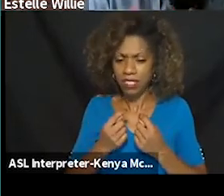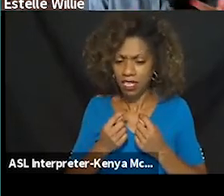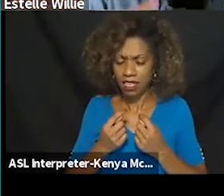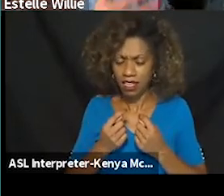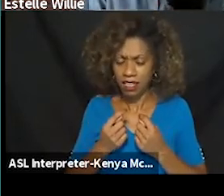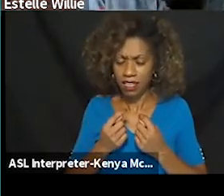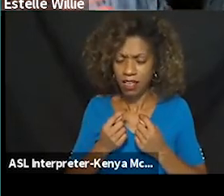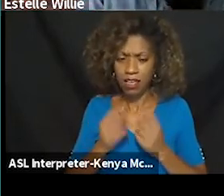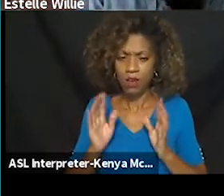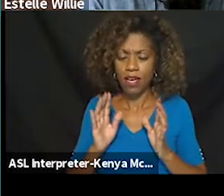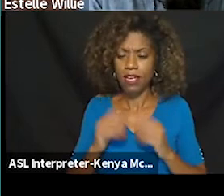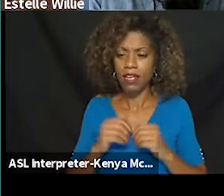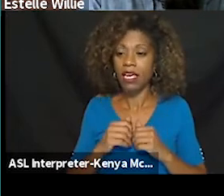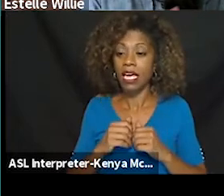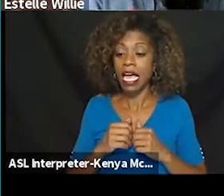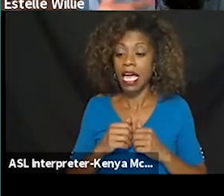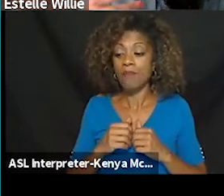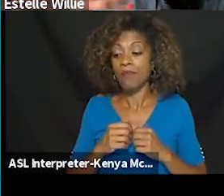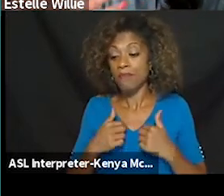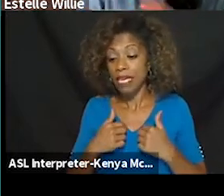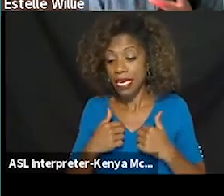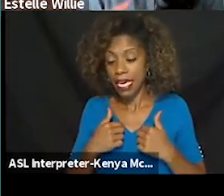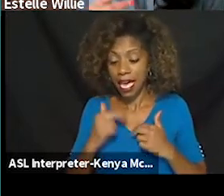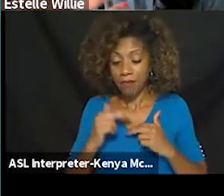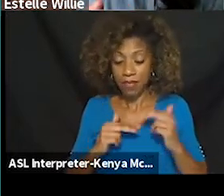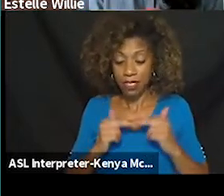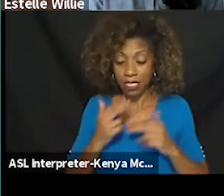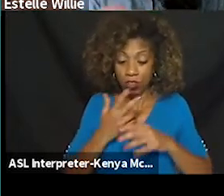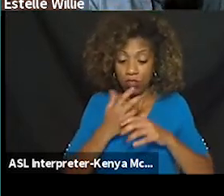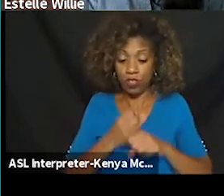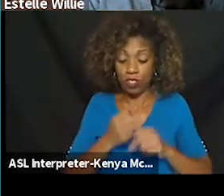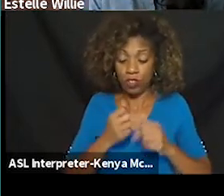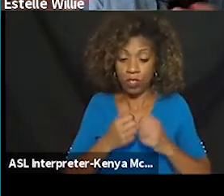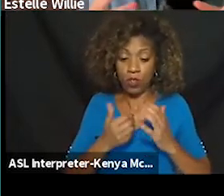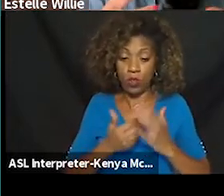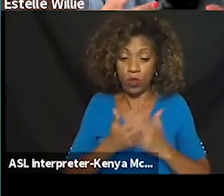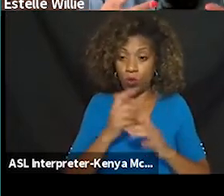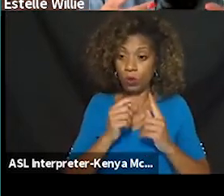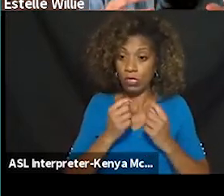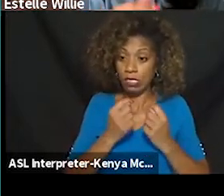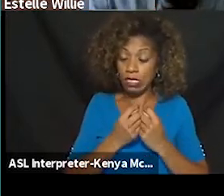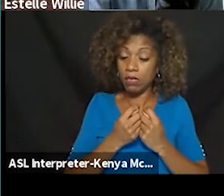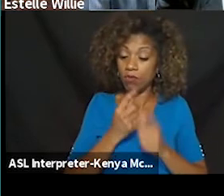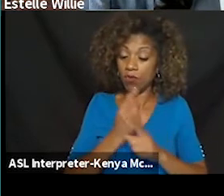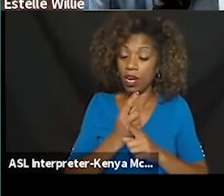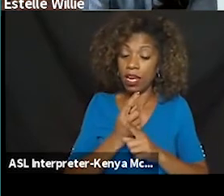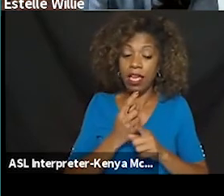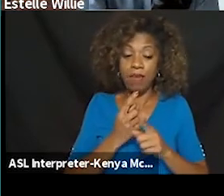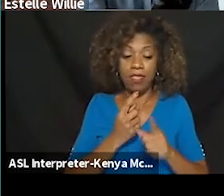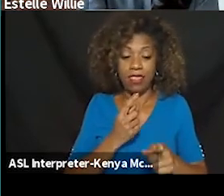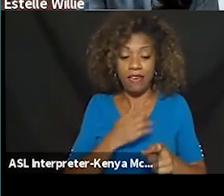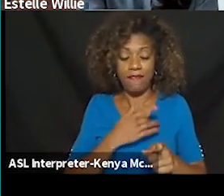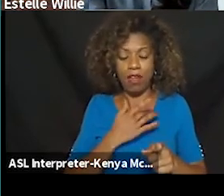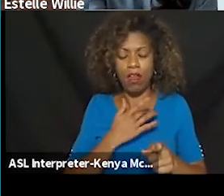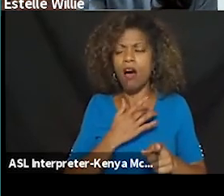was building trust with this new team, and they finally were like, oh, we get it now. And Hattaway was